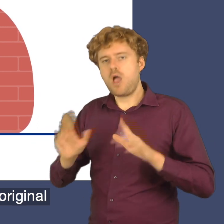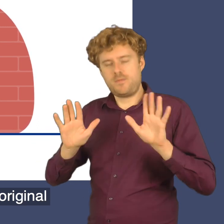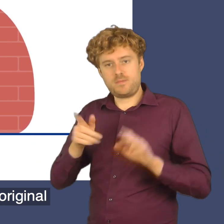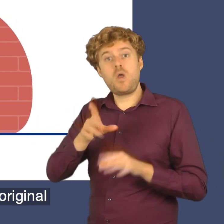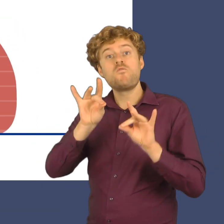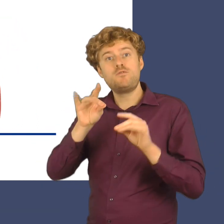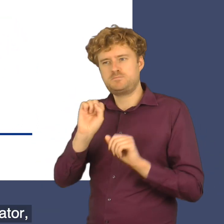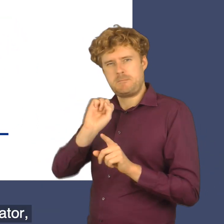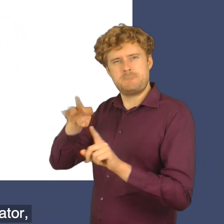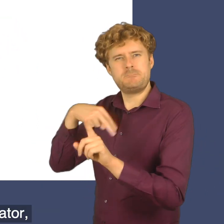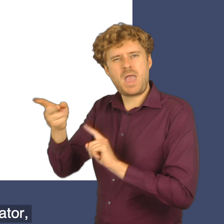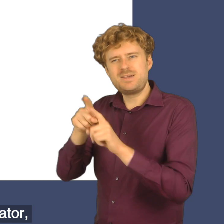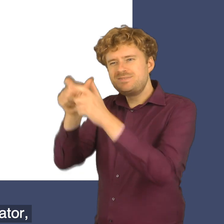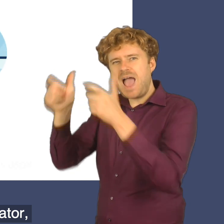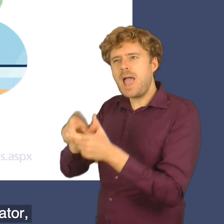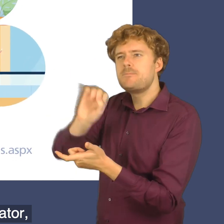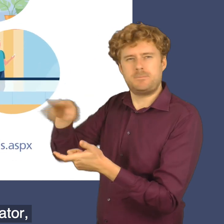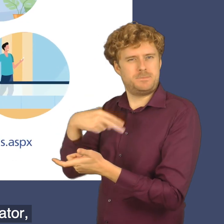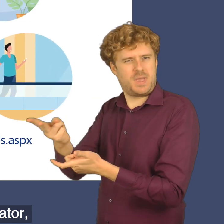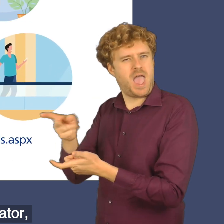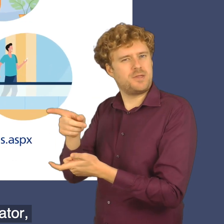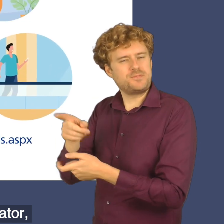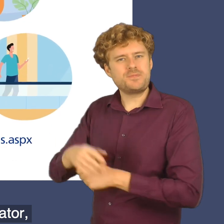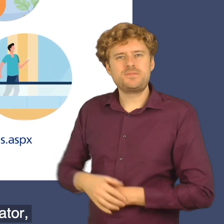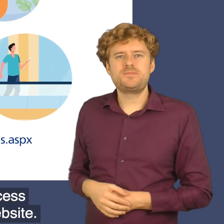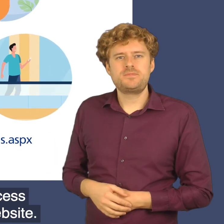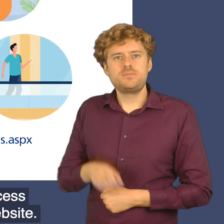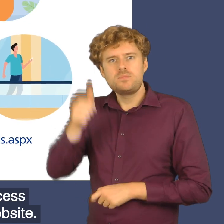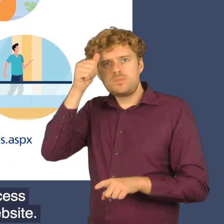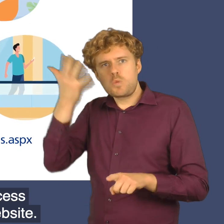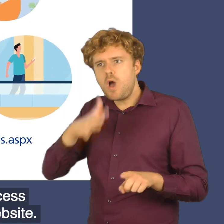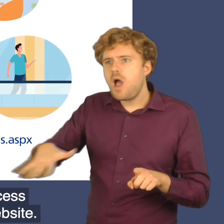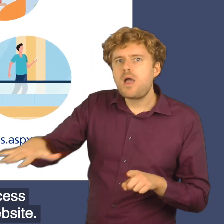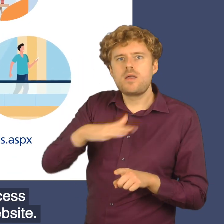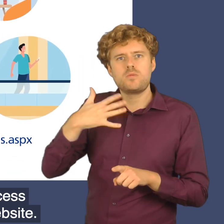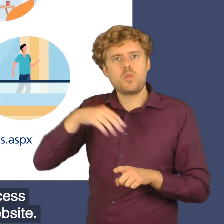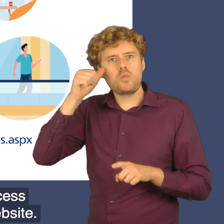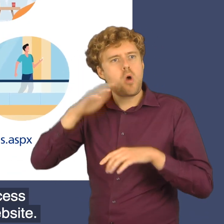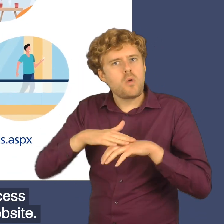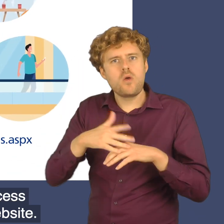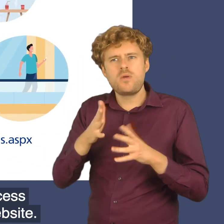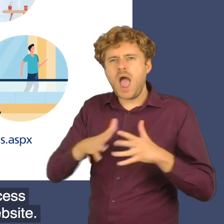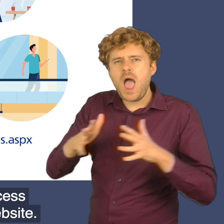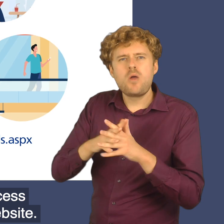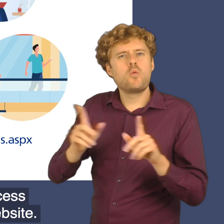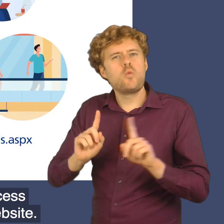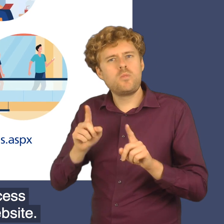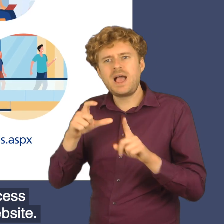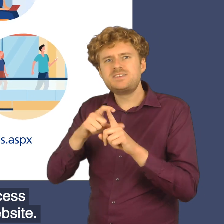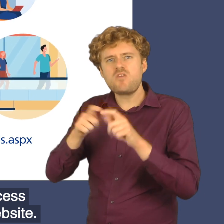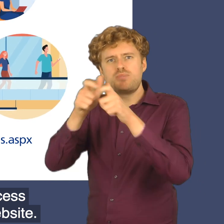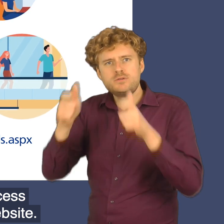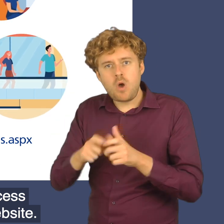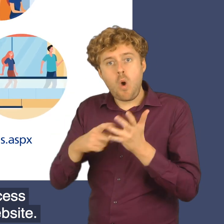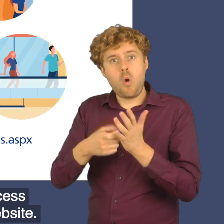original location. To locate your nearest public access defibrillator, or to find out more about getting a public access defibrillator in your